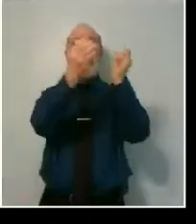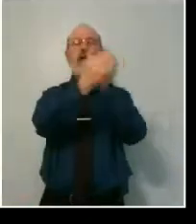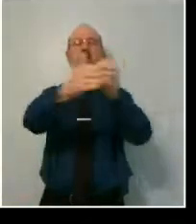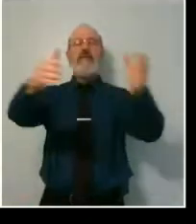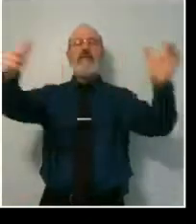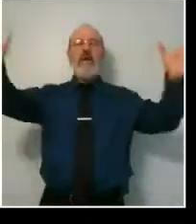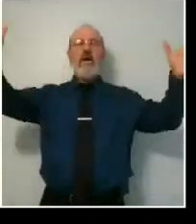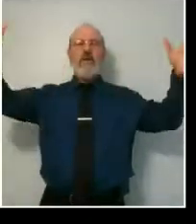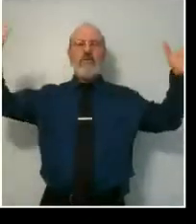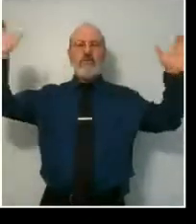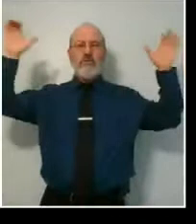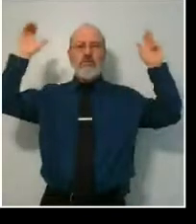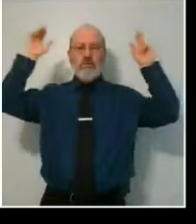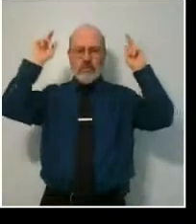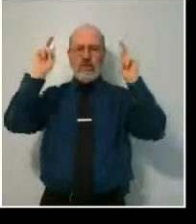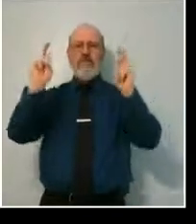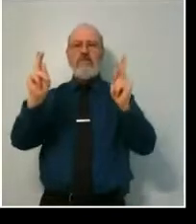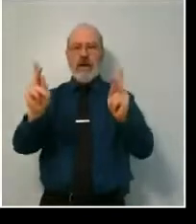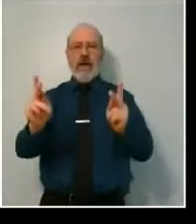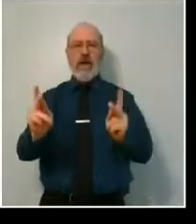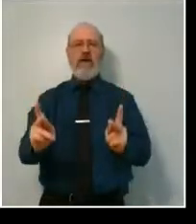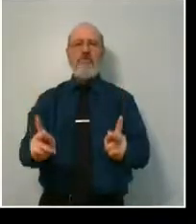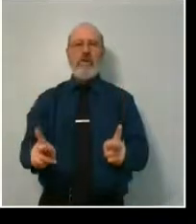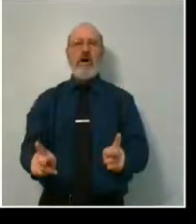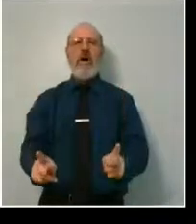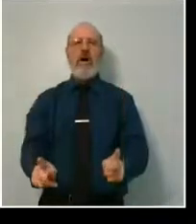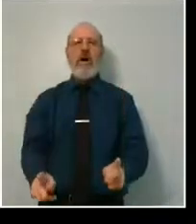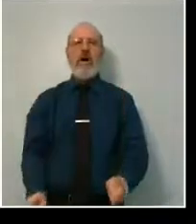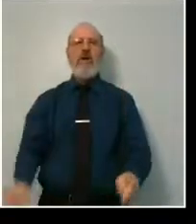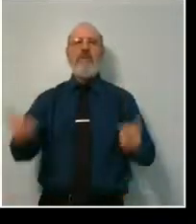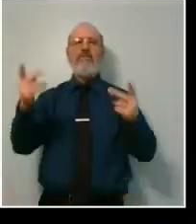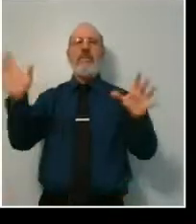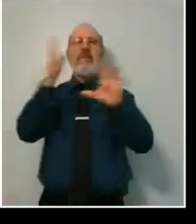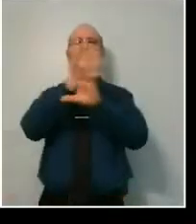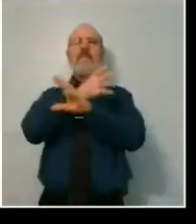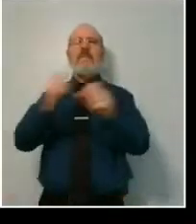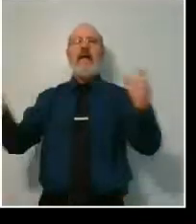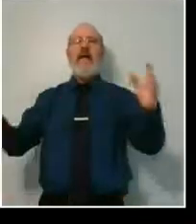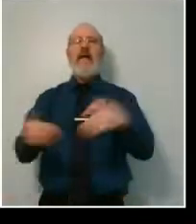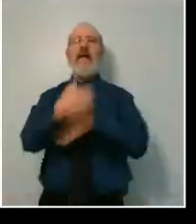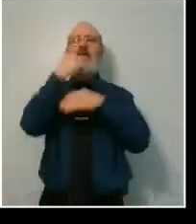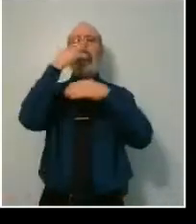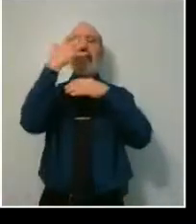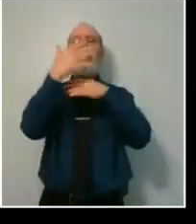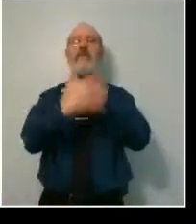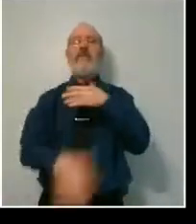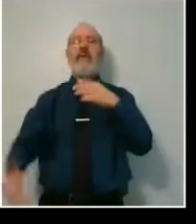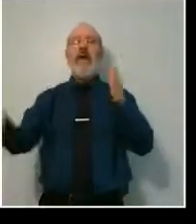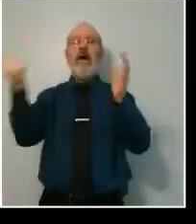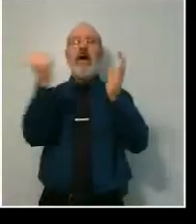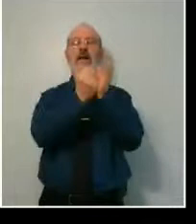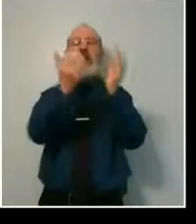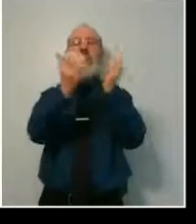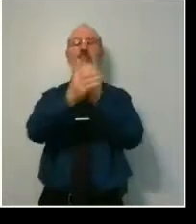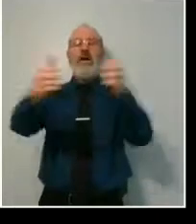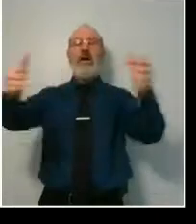the crucified one. Saved by the blood of